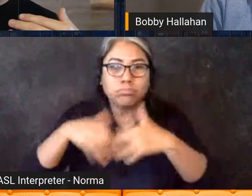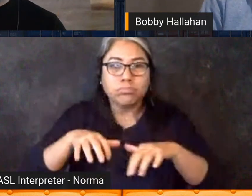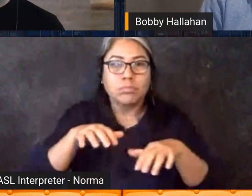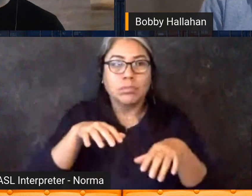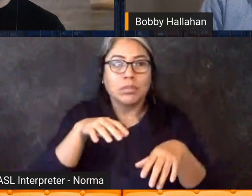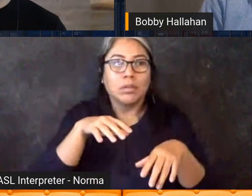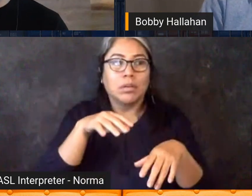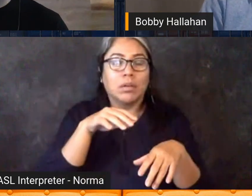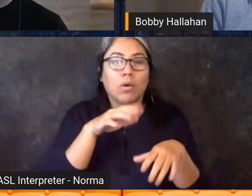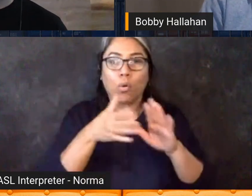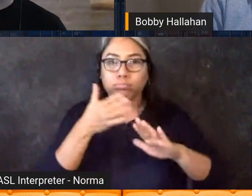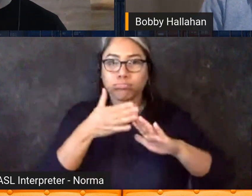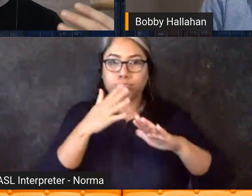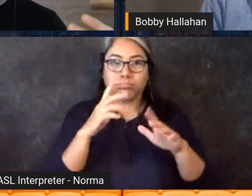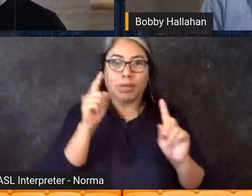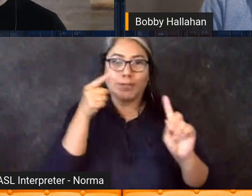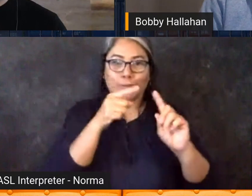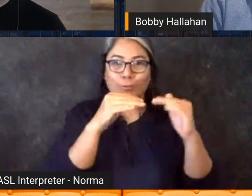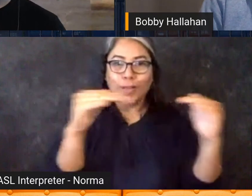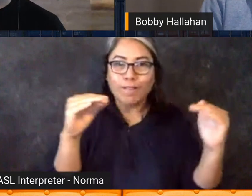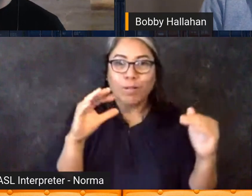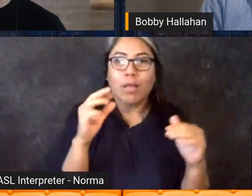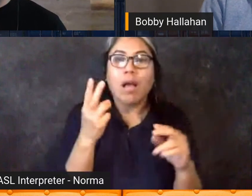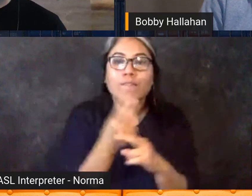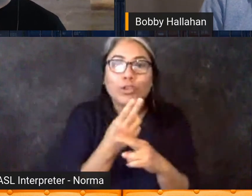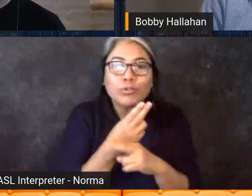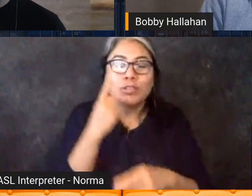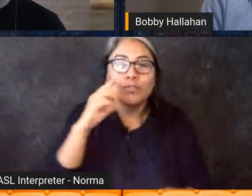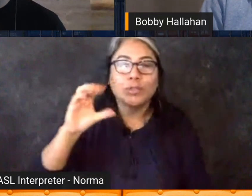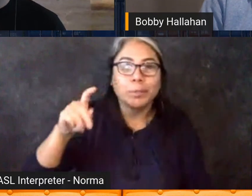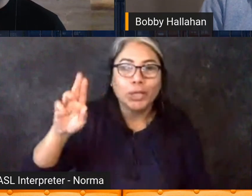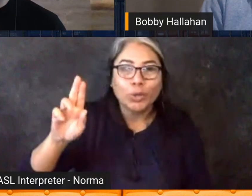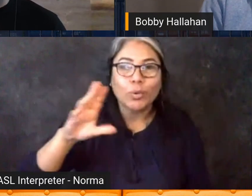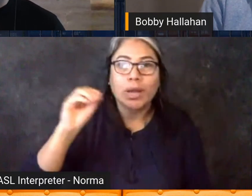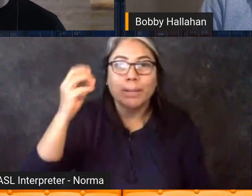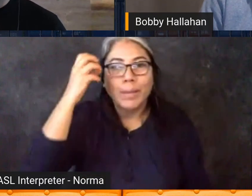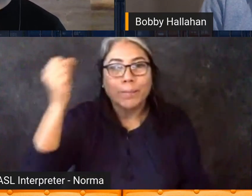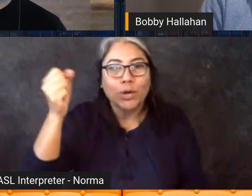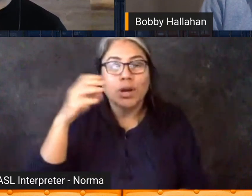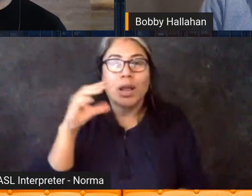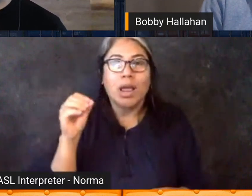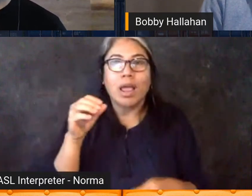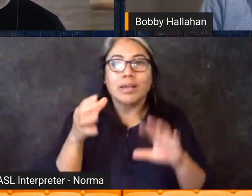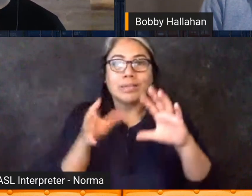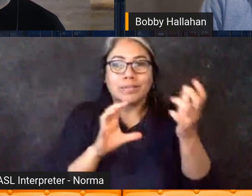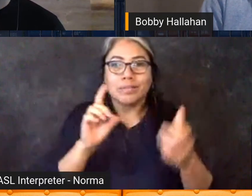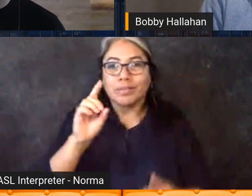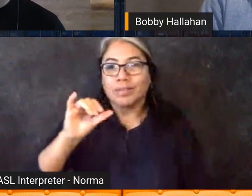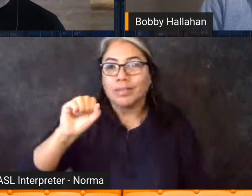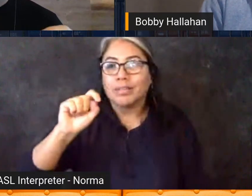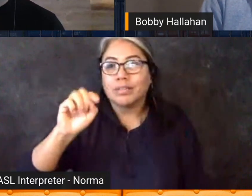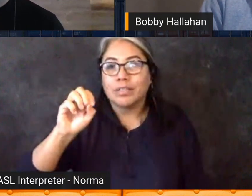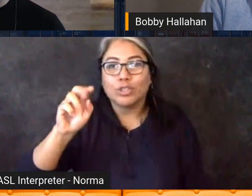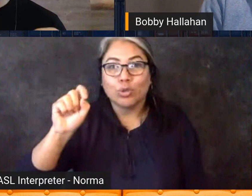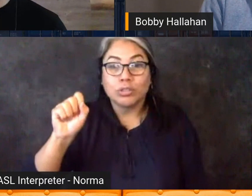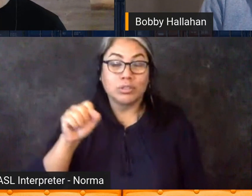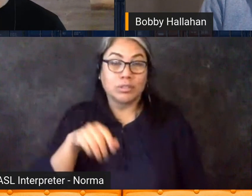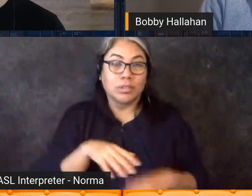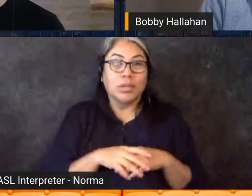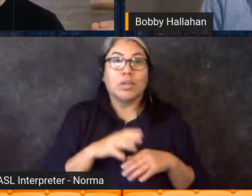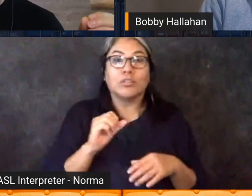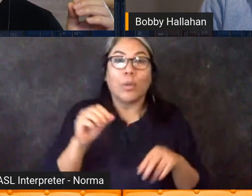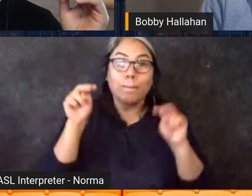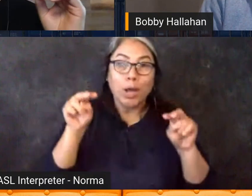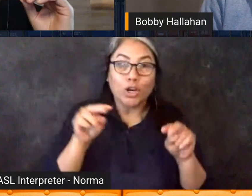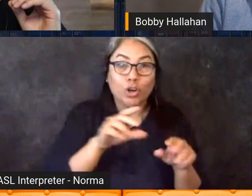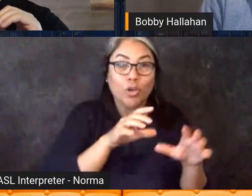of usage for CPU and memory and disk storage and everything else, like you could be in for a bad time. So monitoring these clusters in production